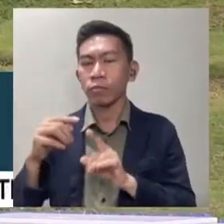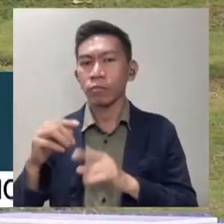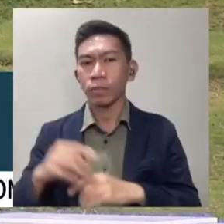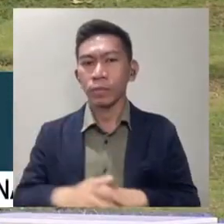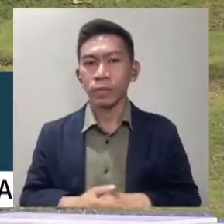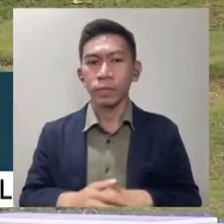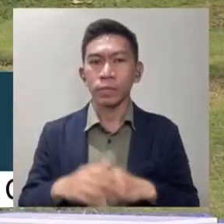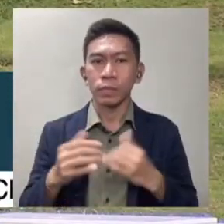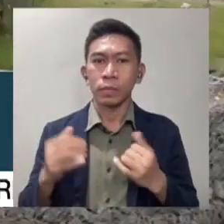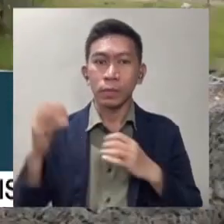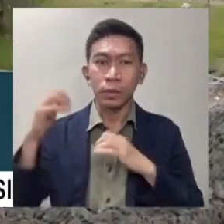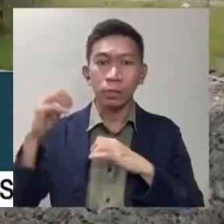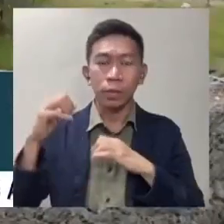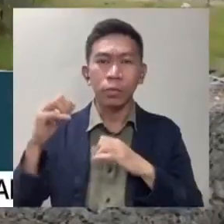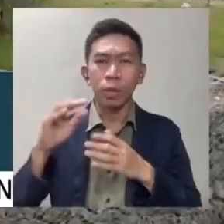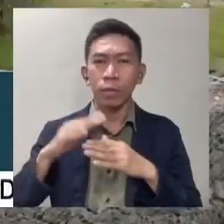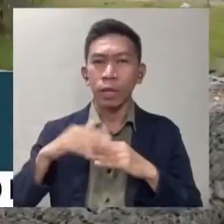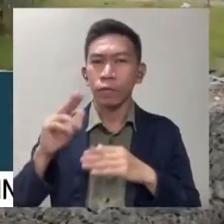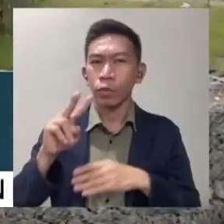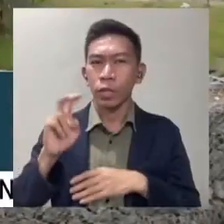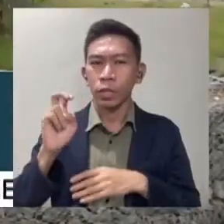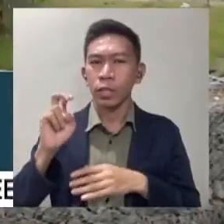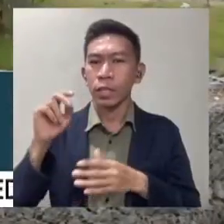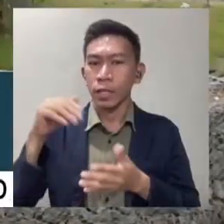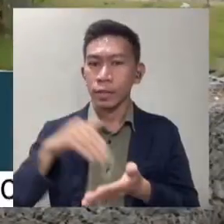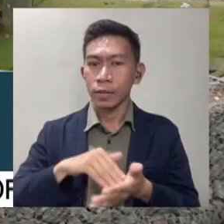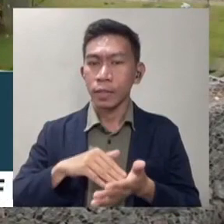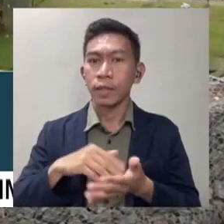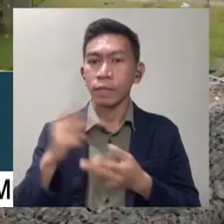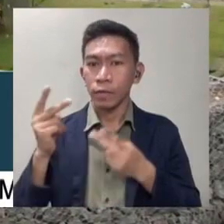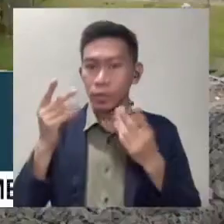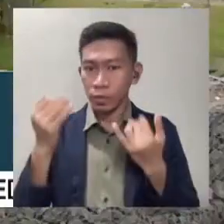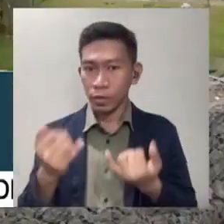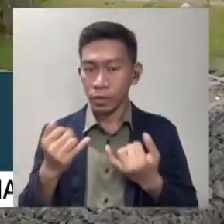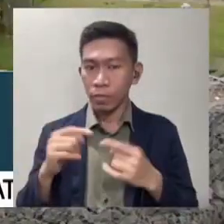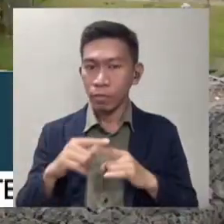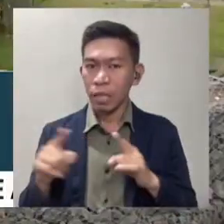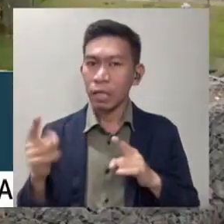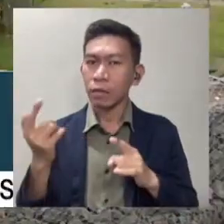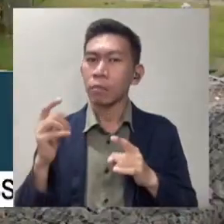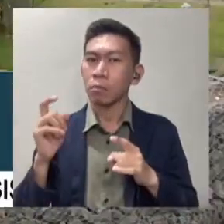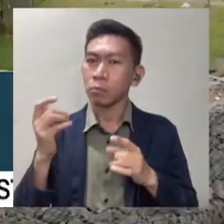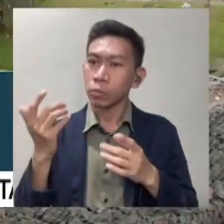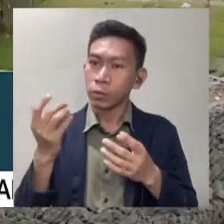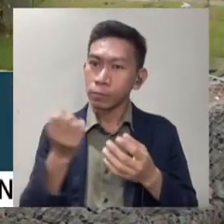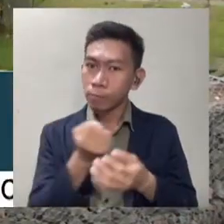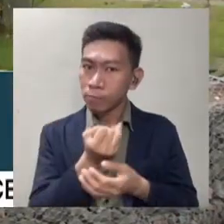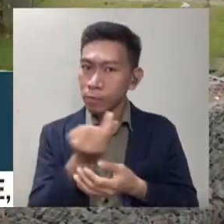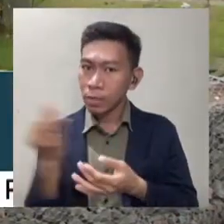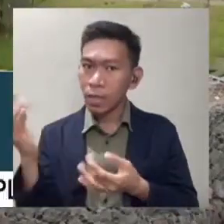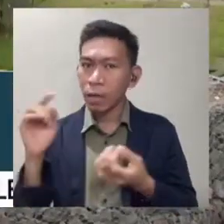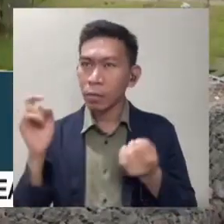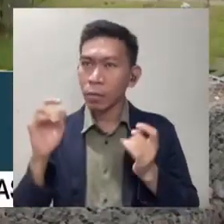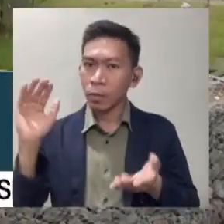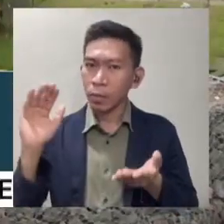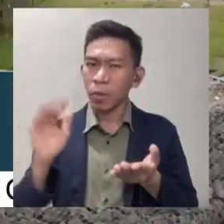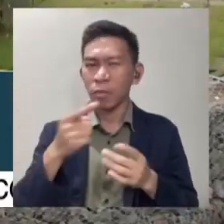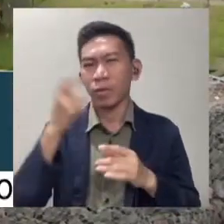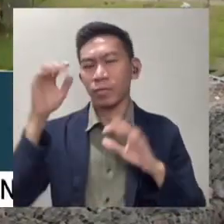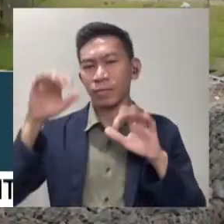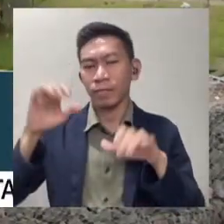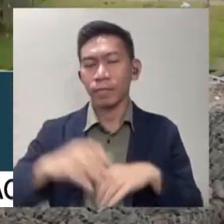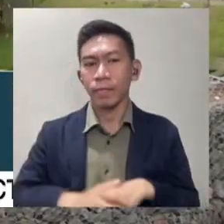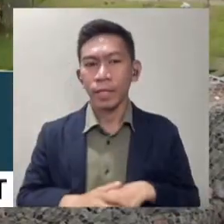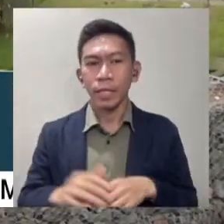than 200,000 visitors today, but the number may change because of the inclement weather. Some Salesian nuns